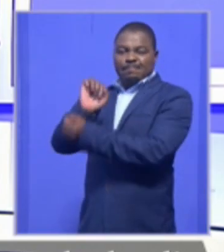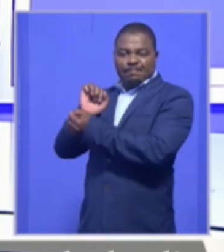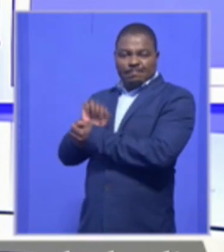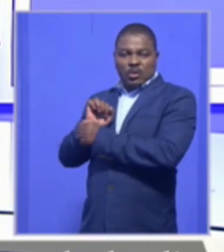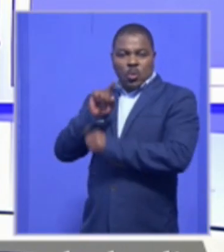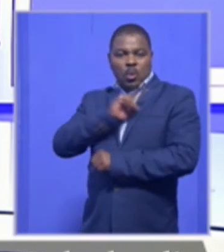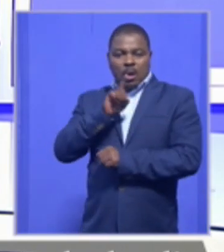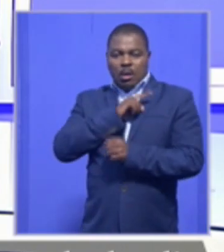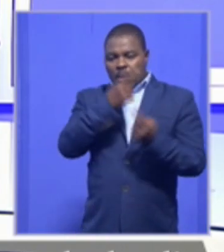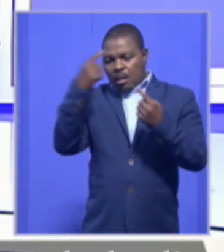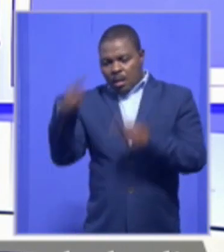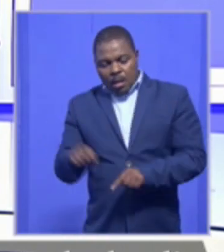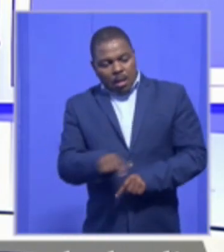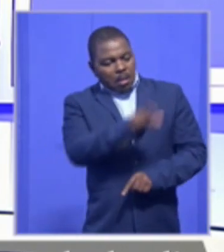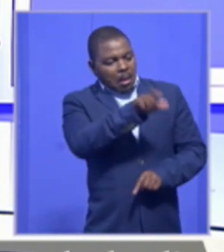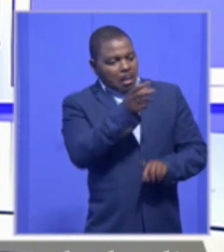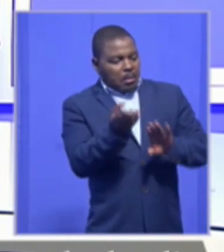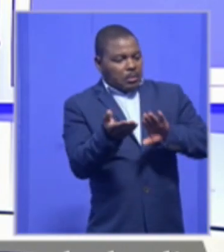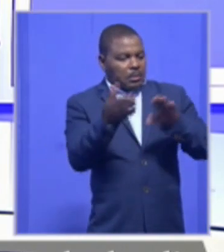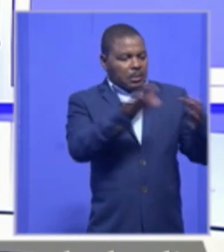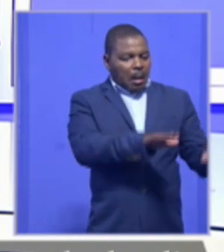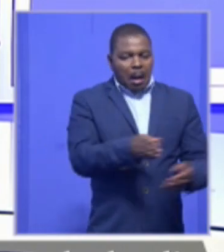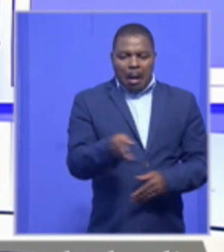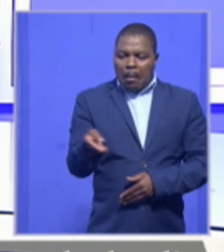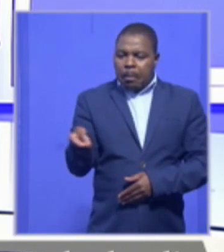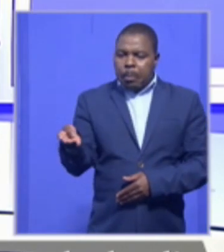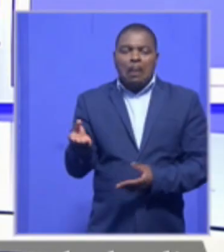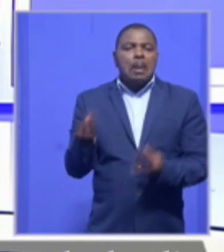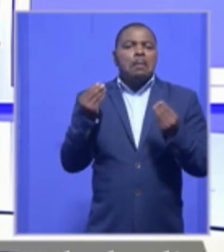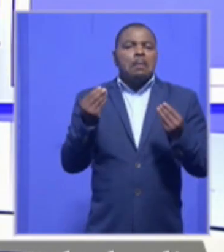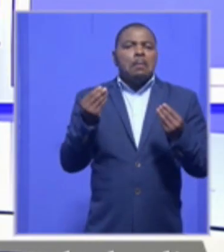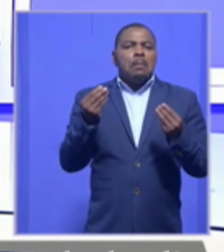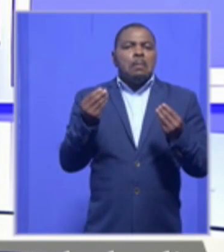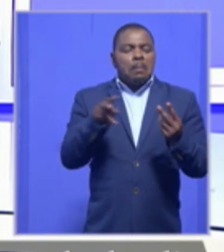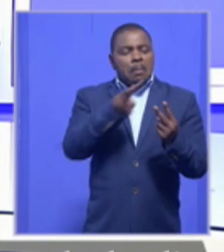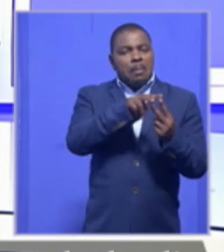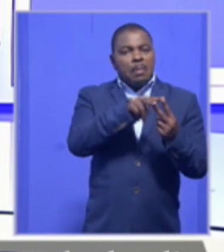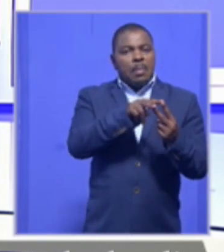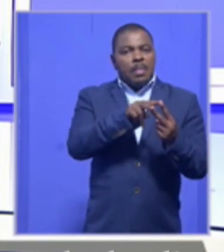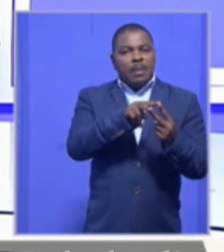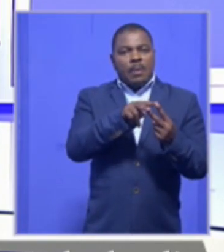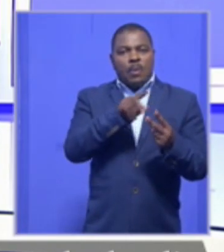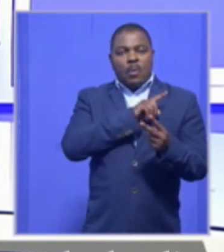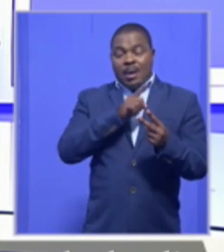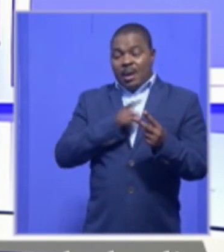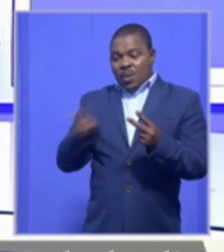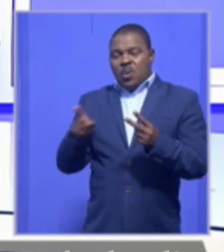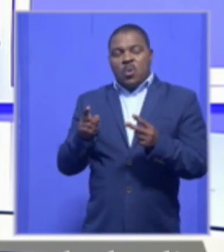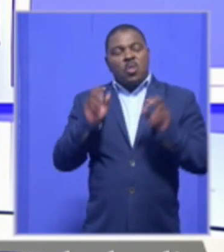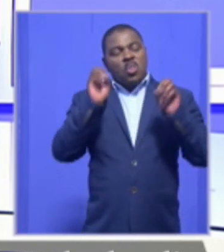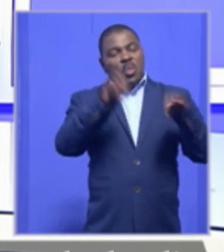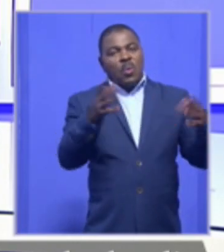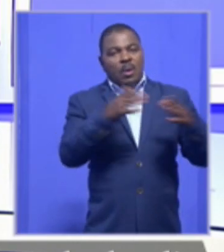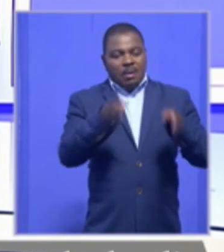hwetša mašaledi a ditopo tšeo go dumelwago e le tša batho bao ba babedi bao ba bethilego ke molemi yo mmileng wa